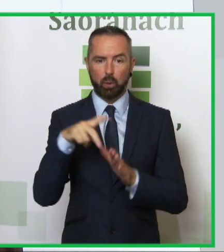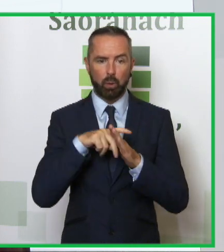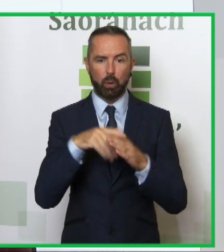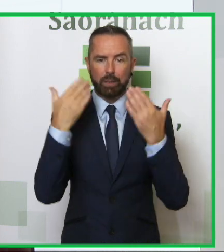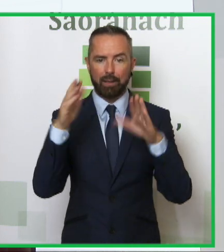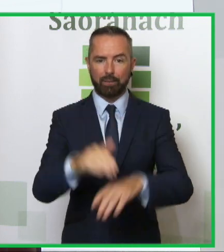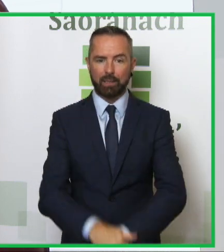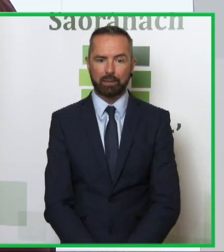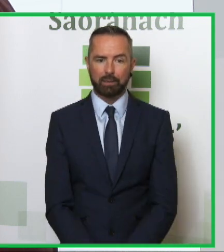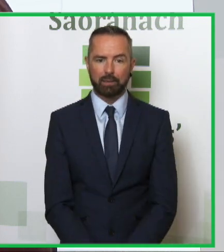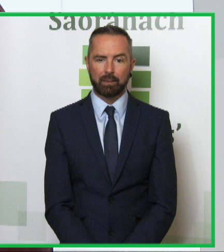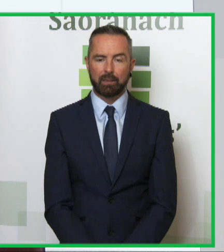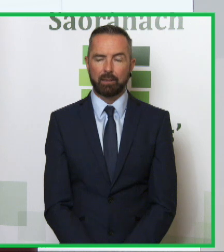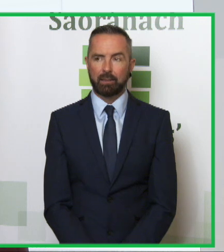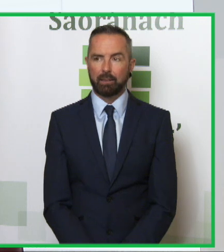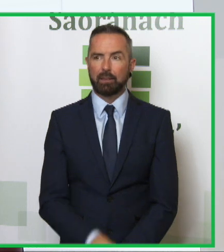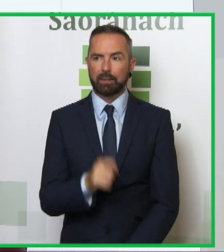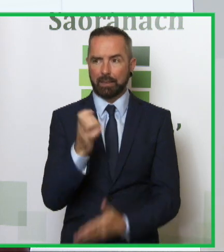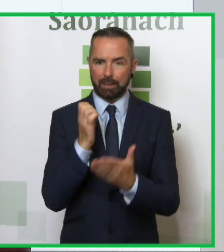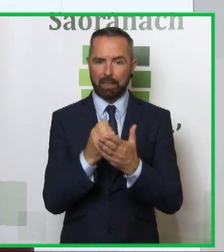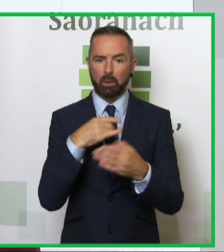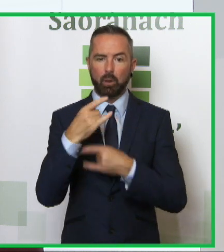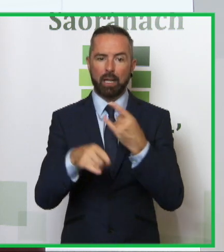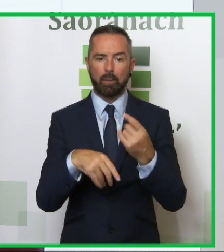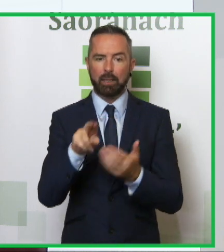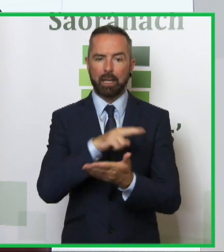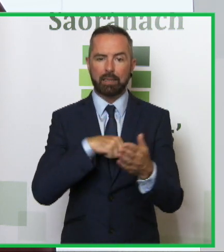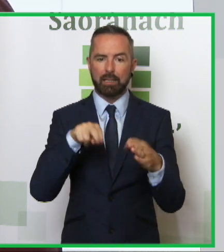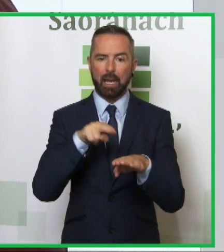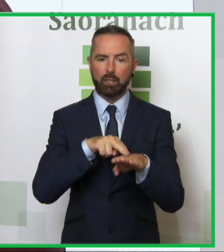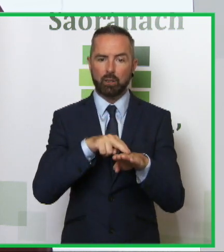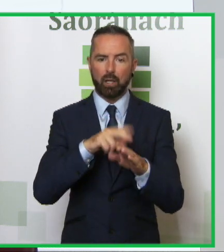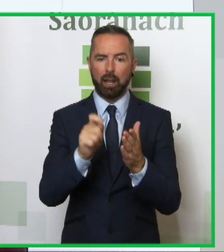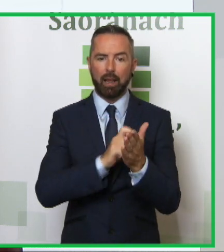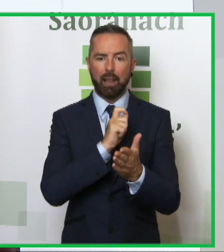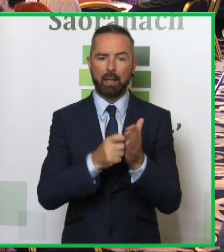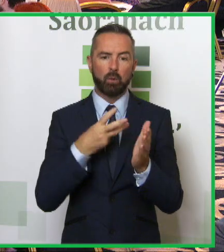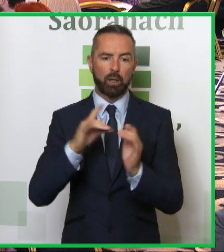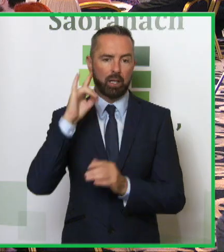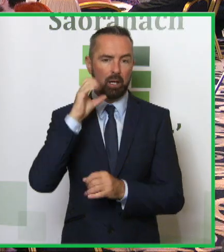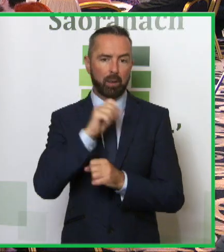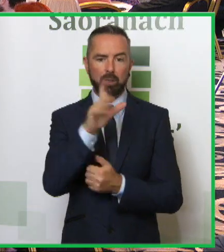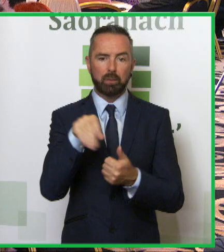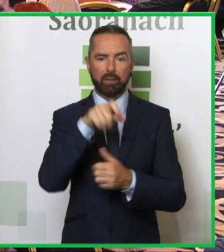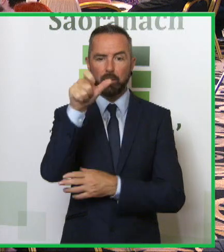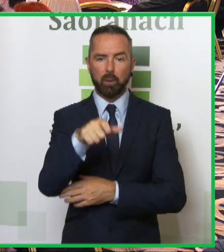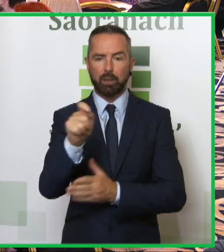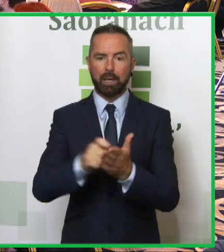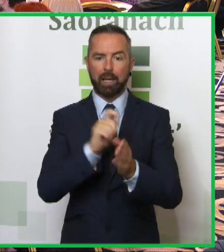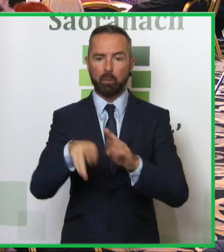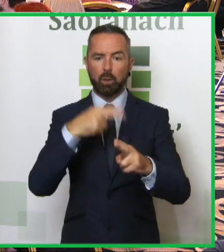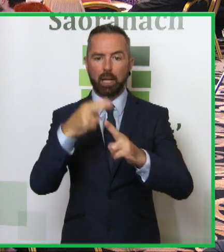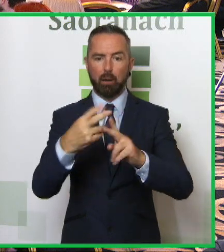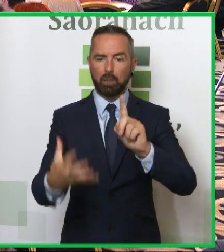race. This is exactly what happens at a national election when you'll hear on the news that a particular candidate was elected without reaching